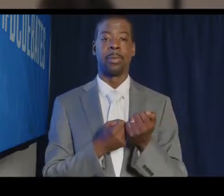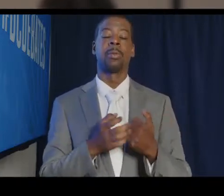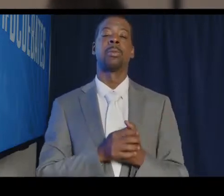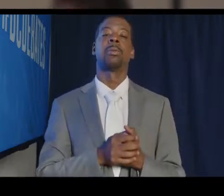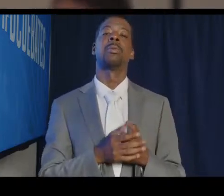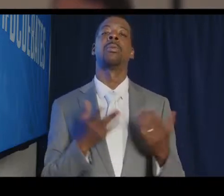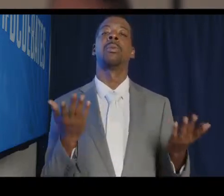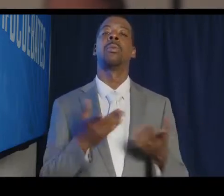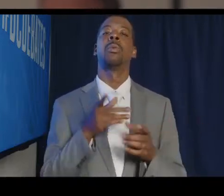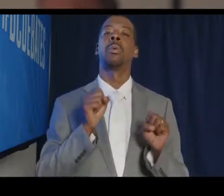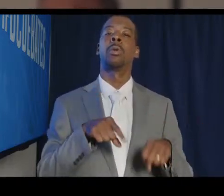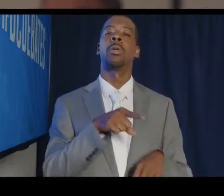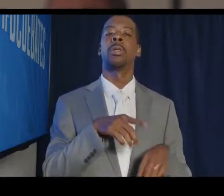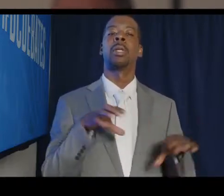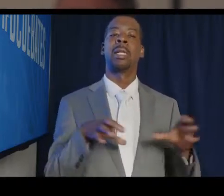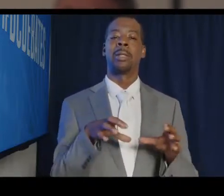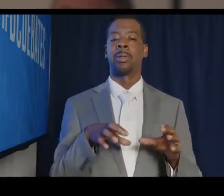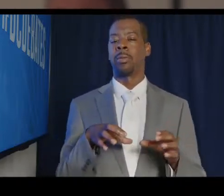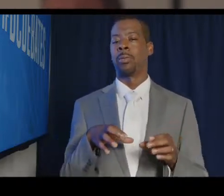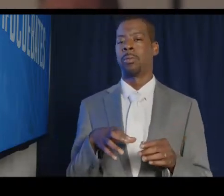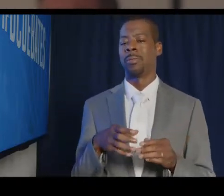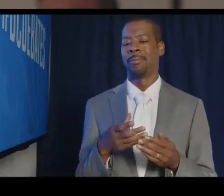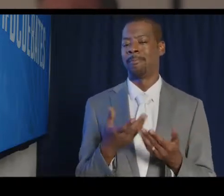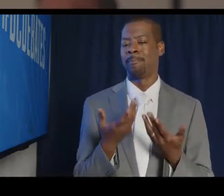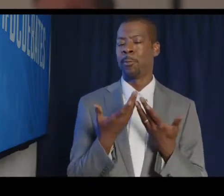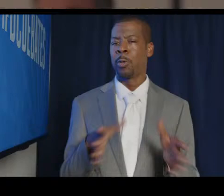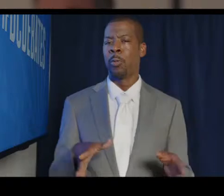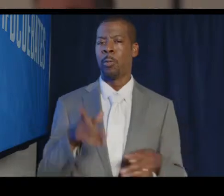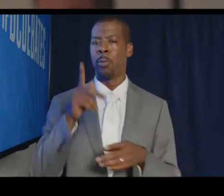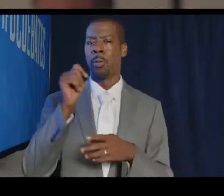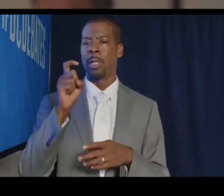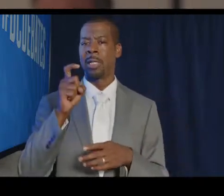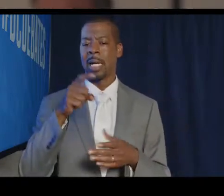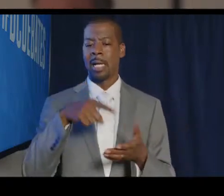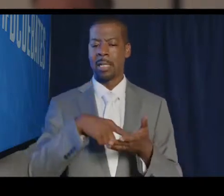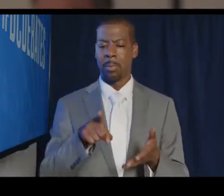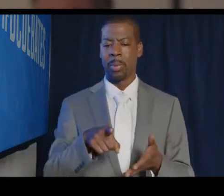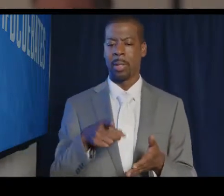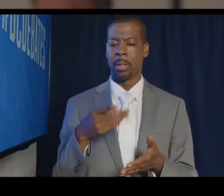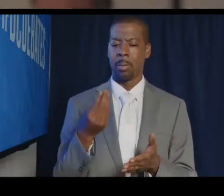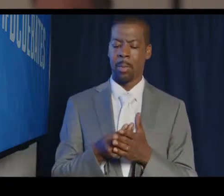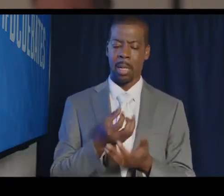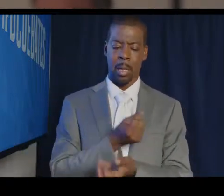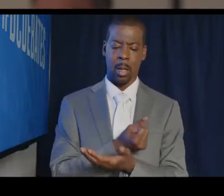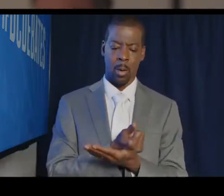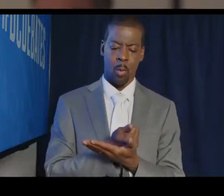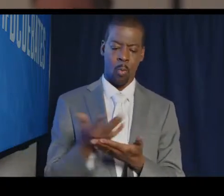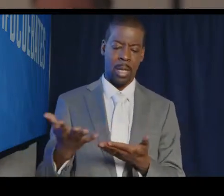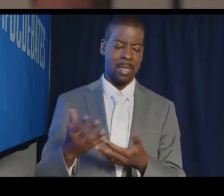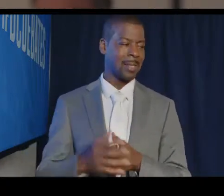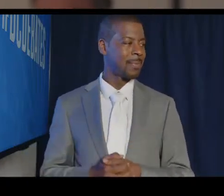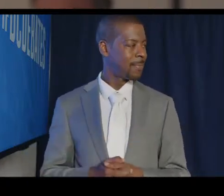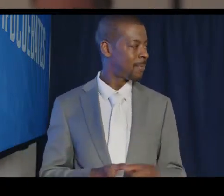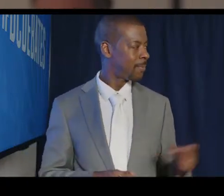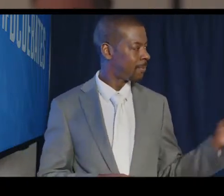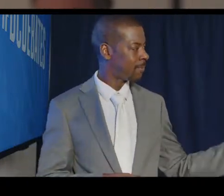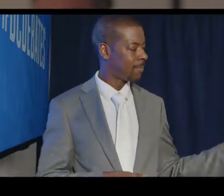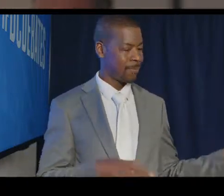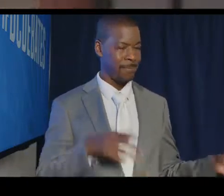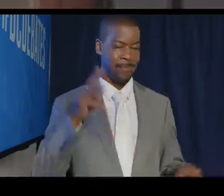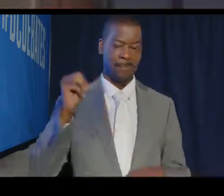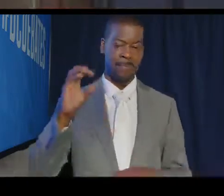Board do to prevent taxpayer dollars from being wasted at struggling schools? Mr. Moch, you're first on this. I knew you were going to come to me first.